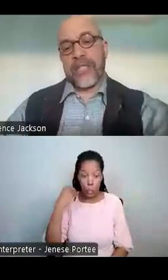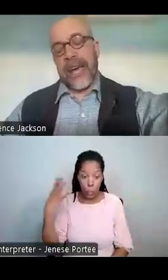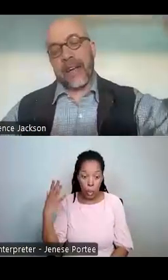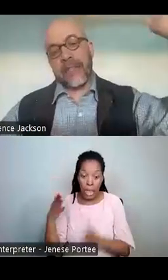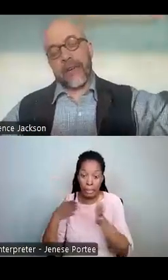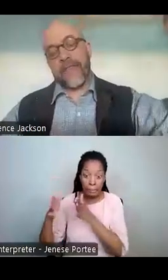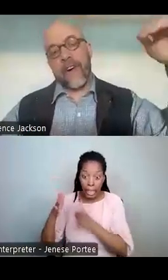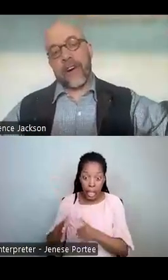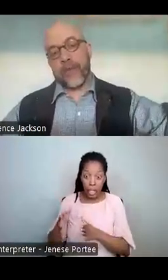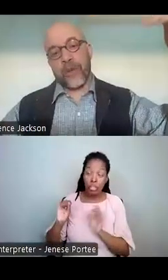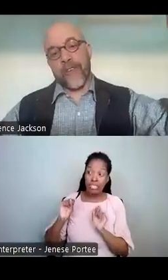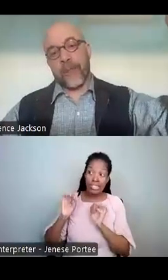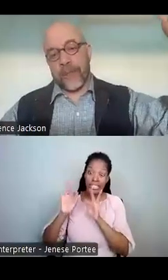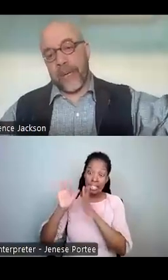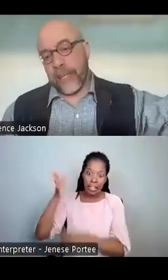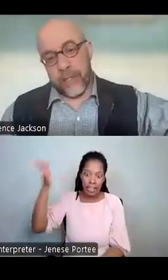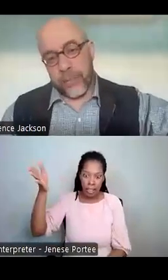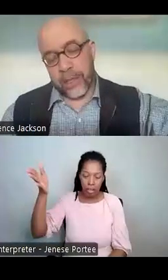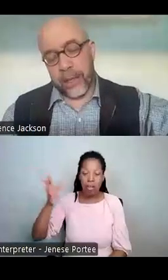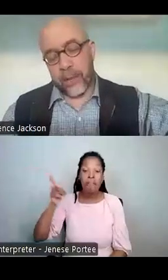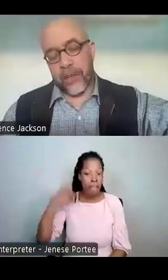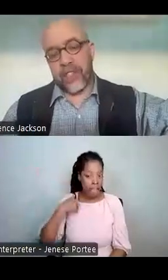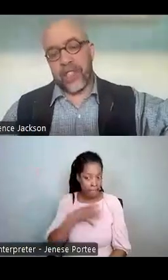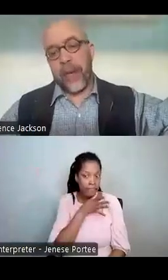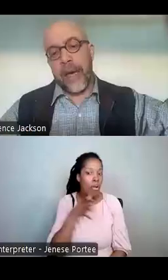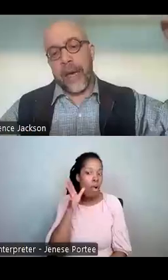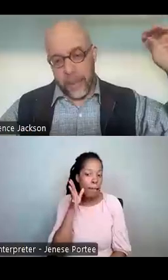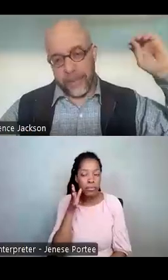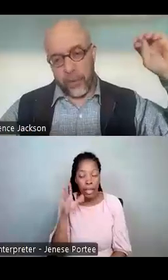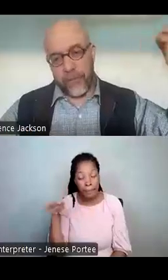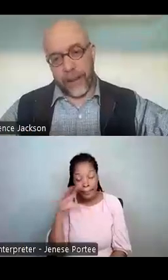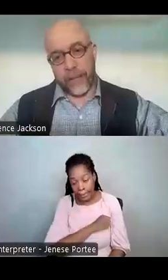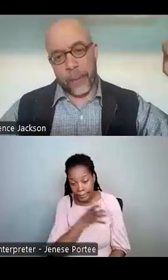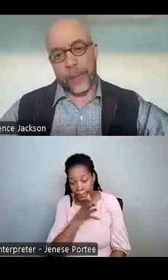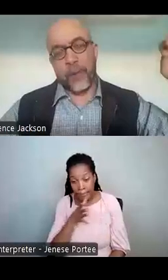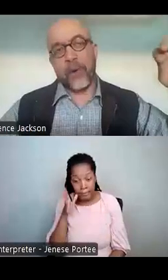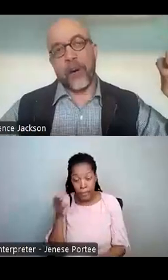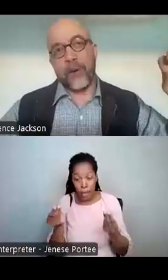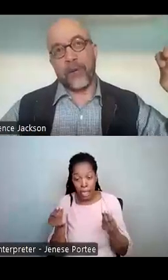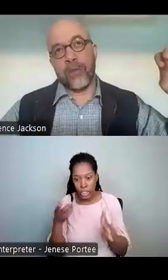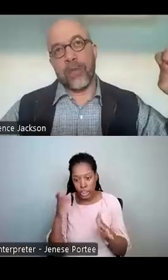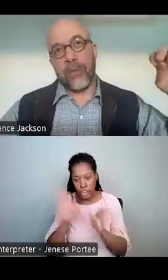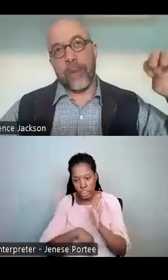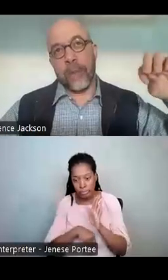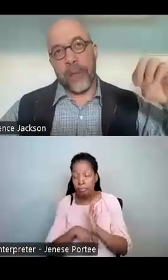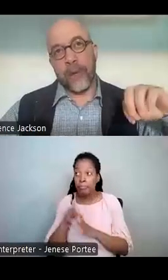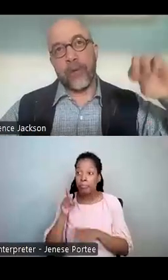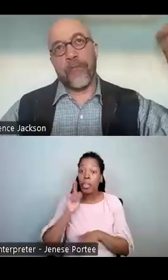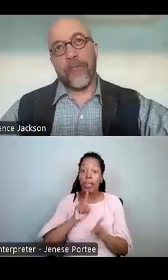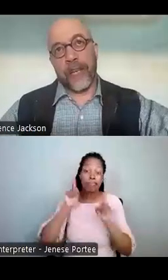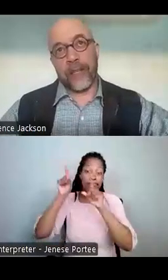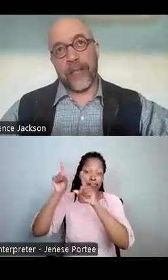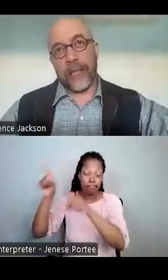of staggered their farms or their farm. I assumed that the land was very cheap, but if you found the people who owned the people